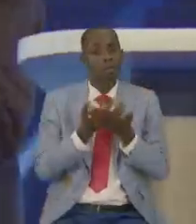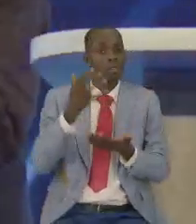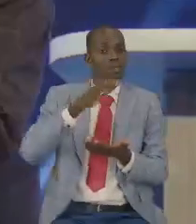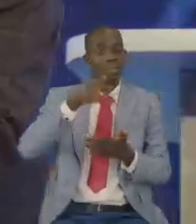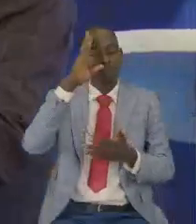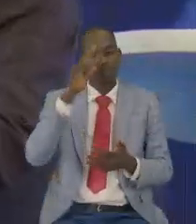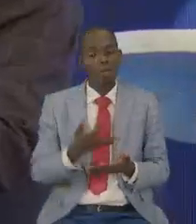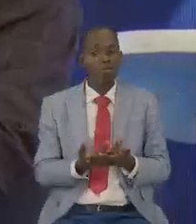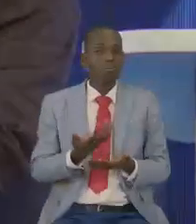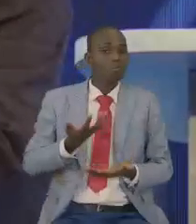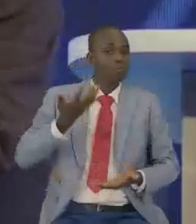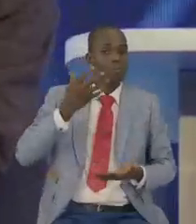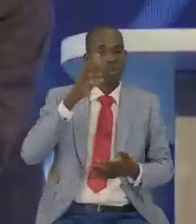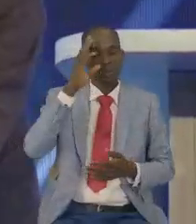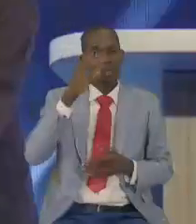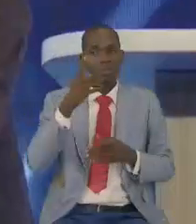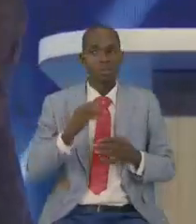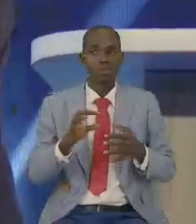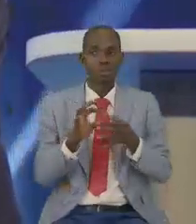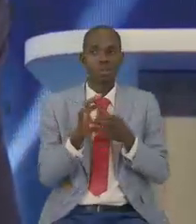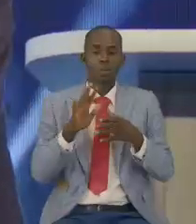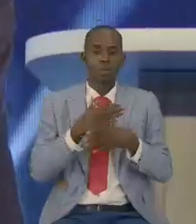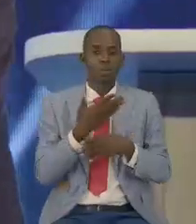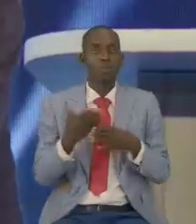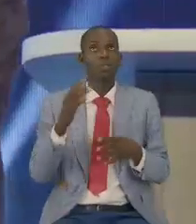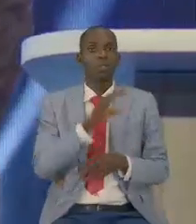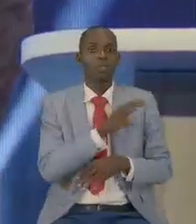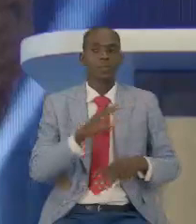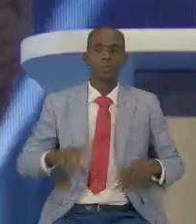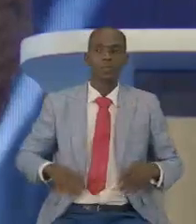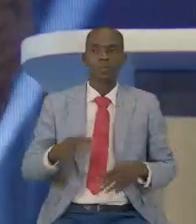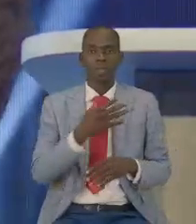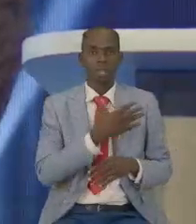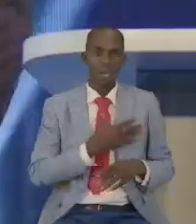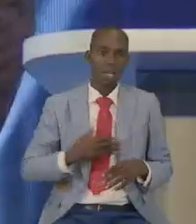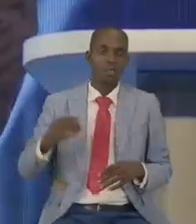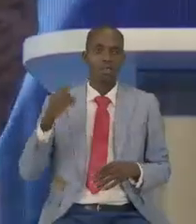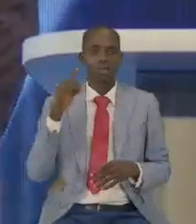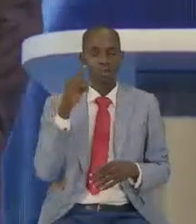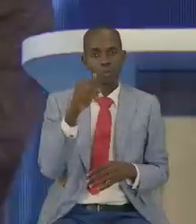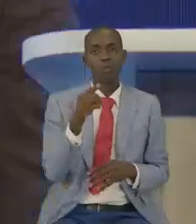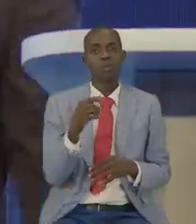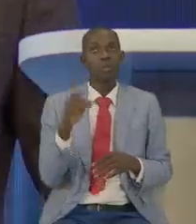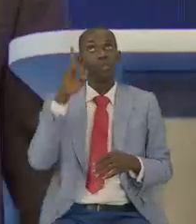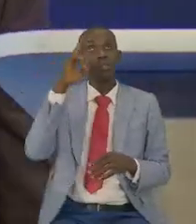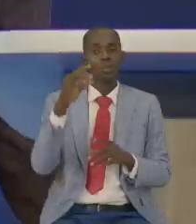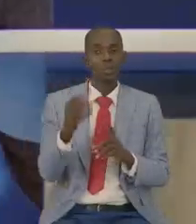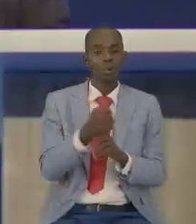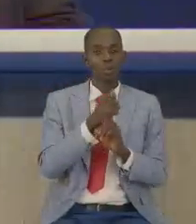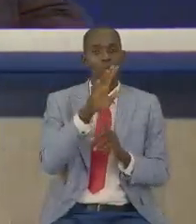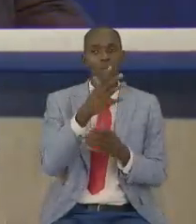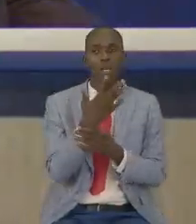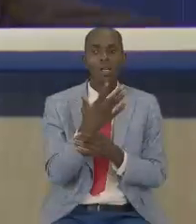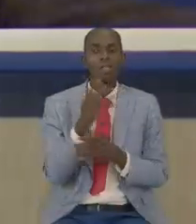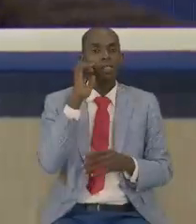between Christ and you, he holds your hand, he holds the hand of God. That's the